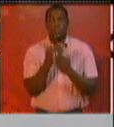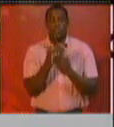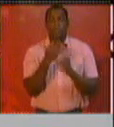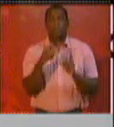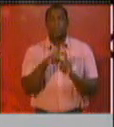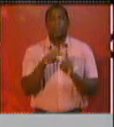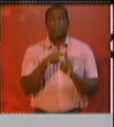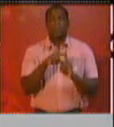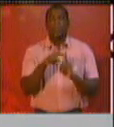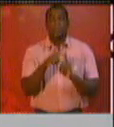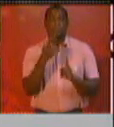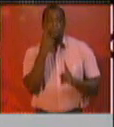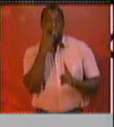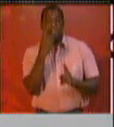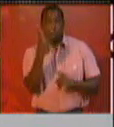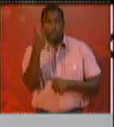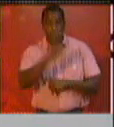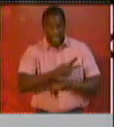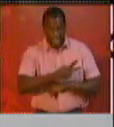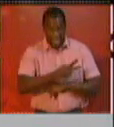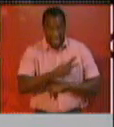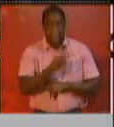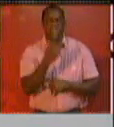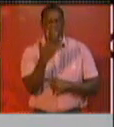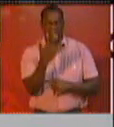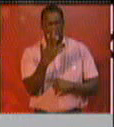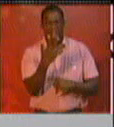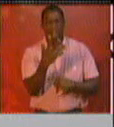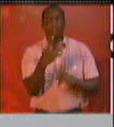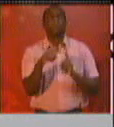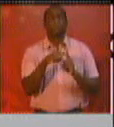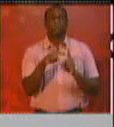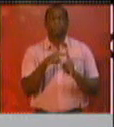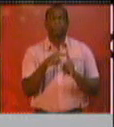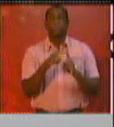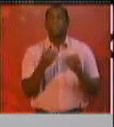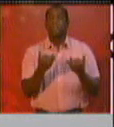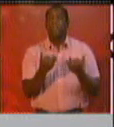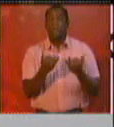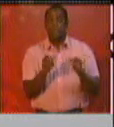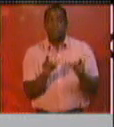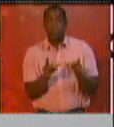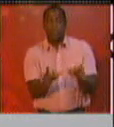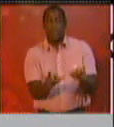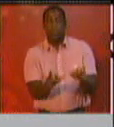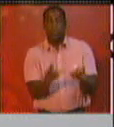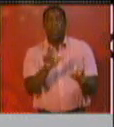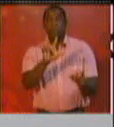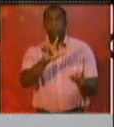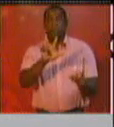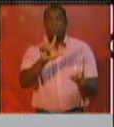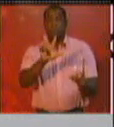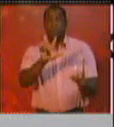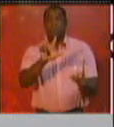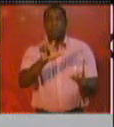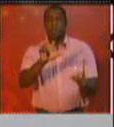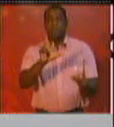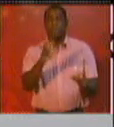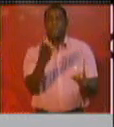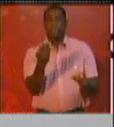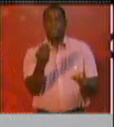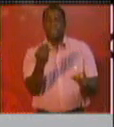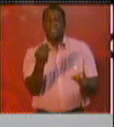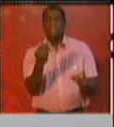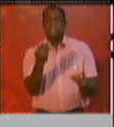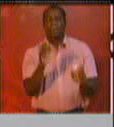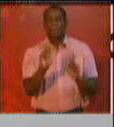2 days. And we have currently in quarantine 314 individuals.